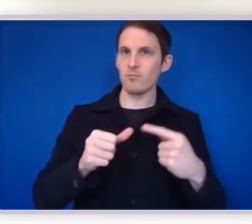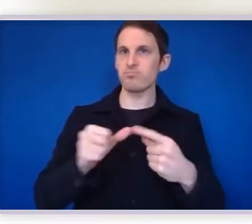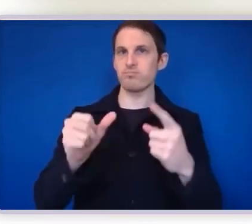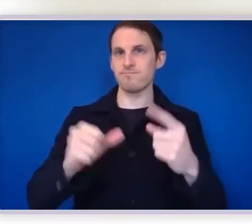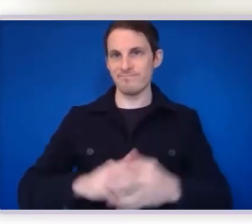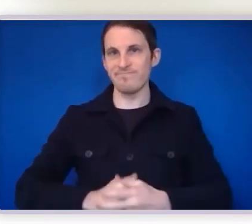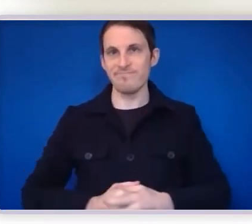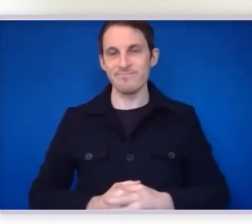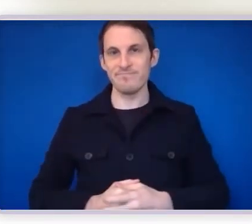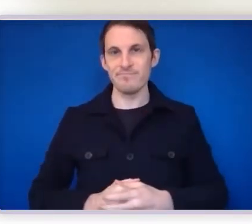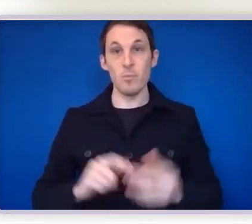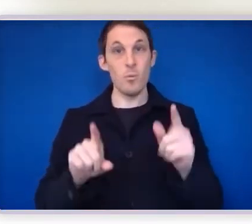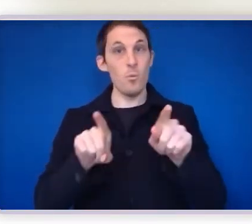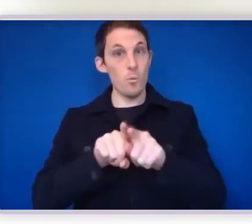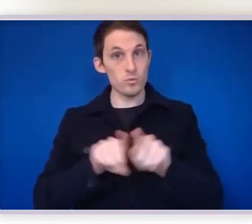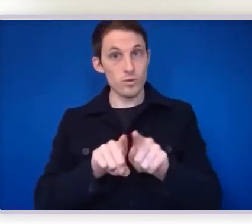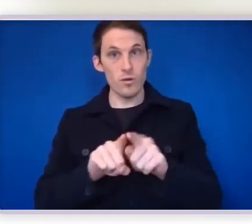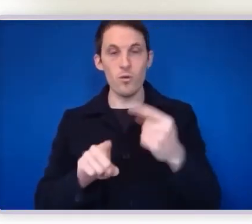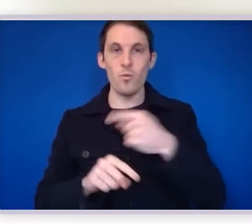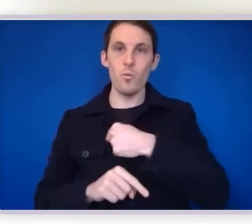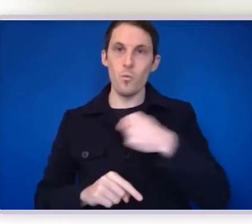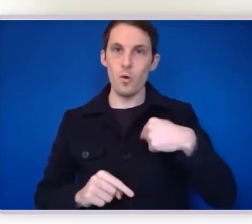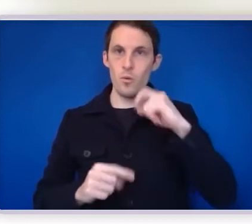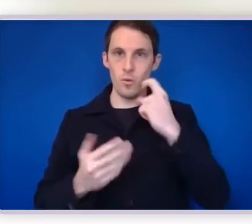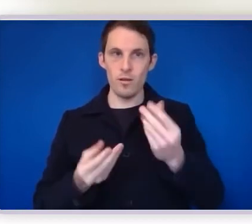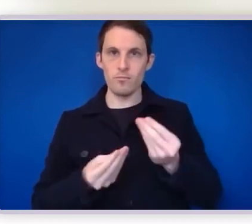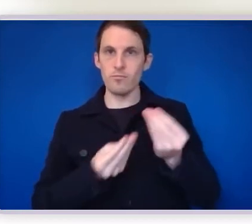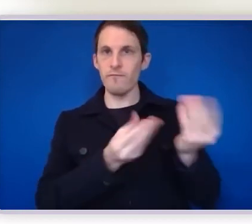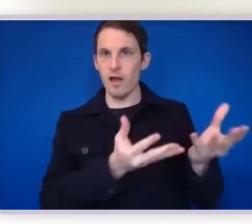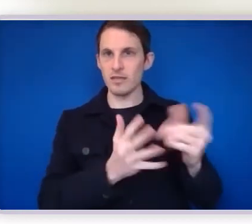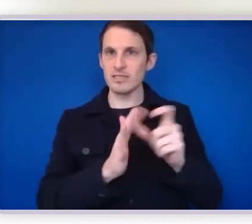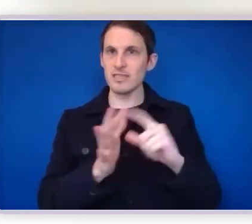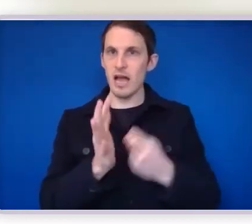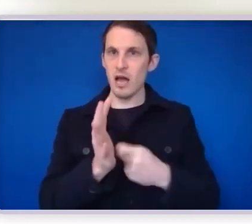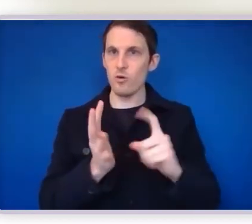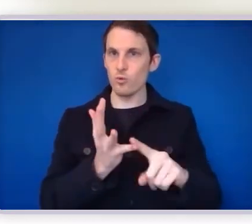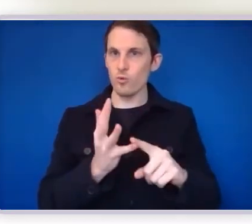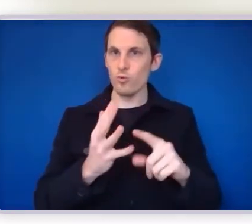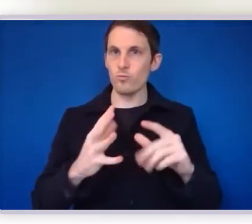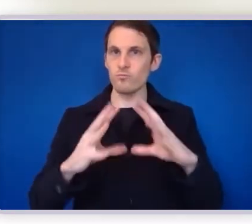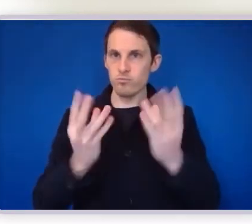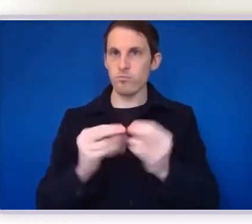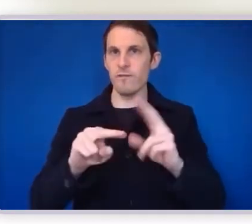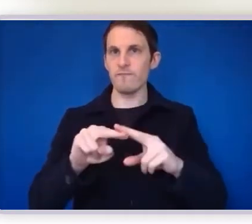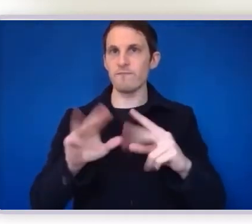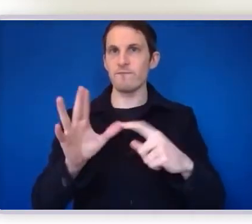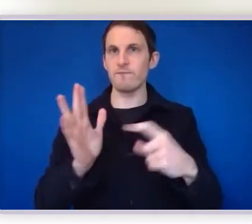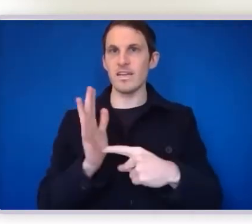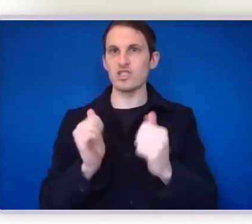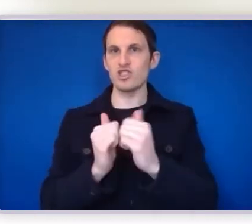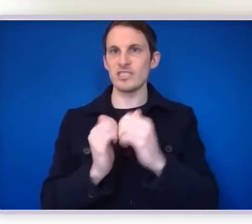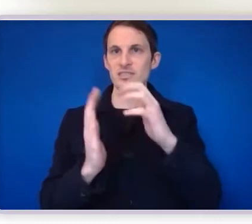And we'll also be providing to Daru fact sheets related to the things I'll be talking